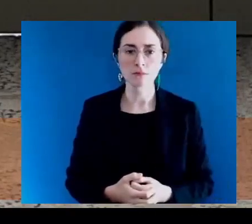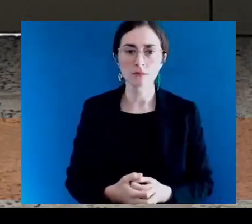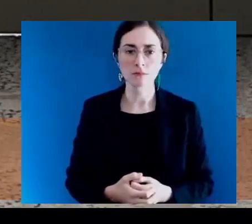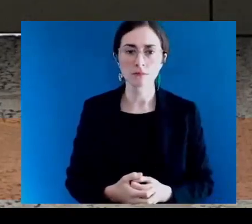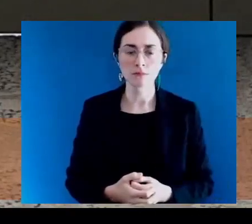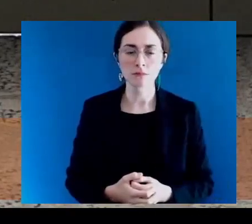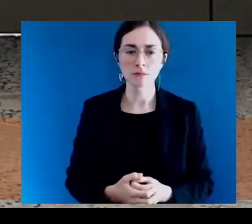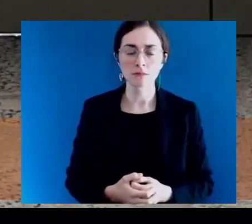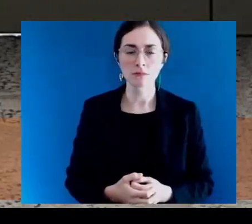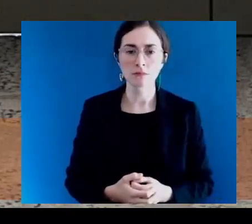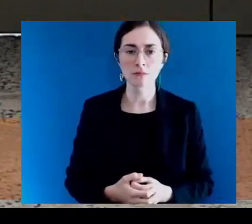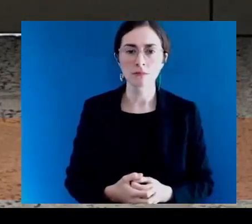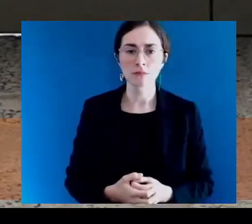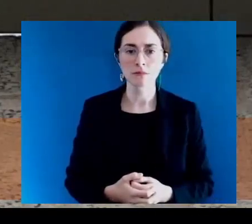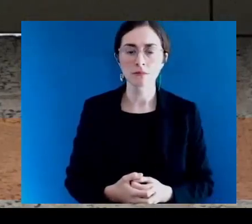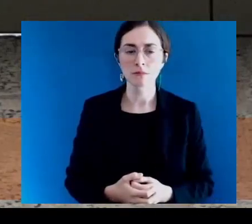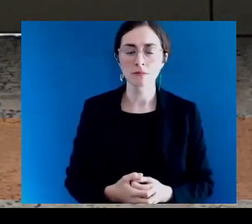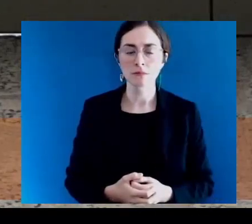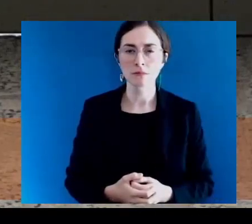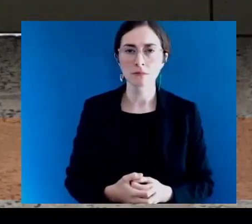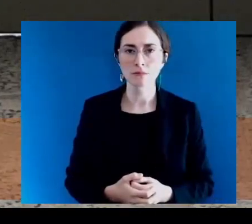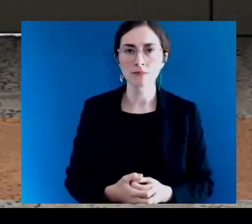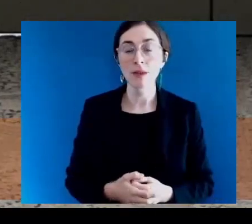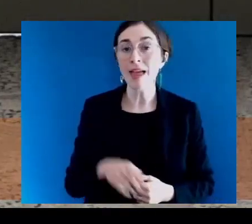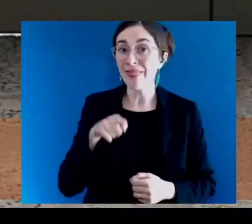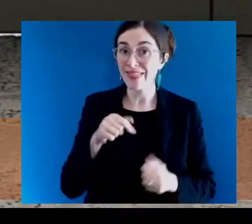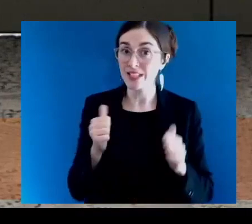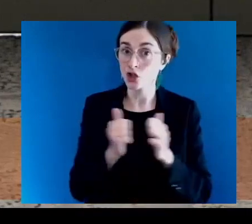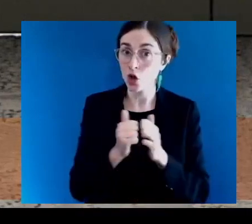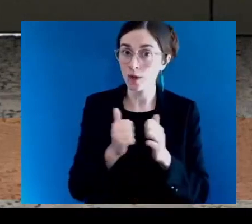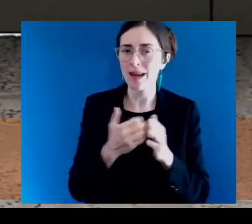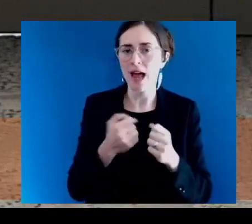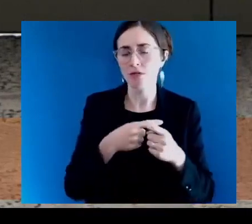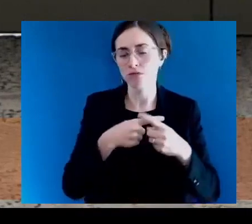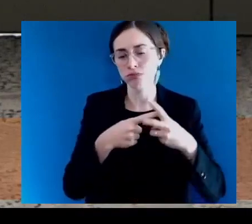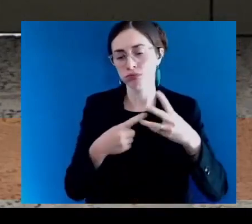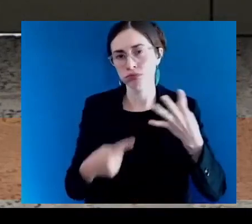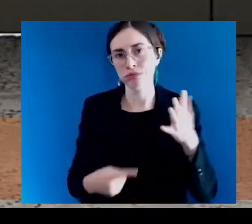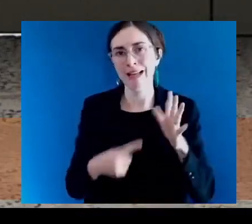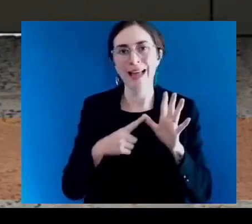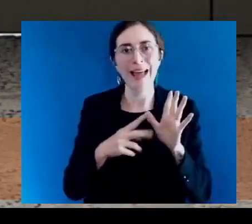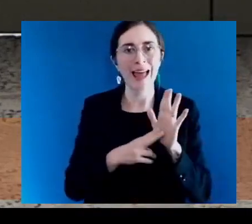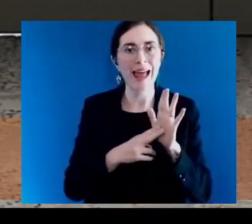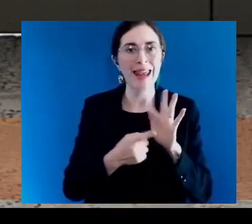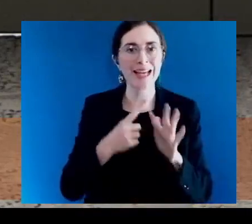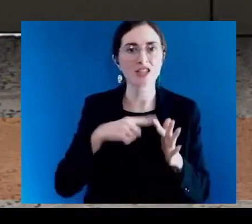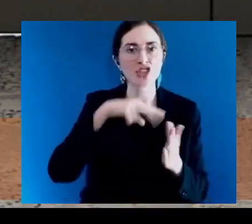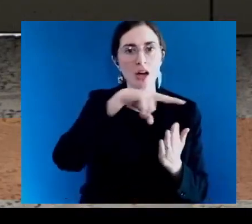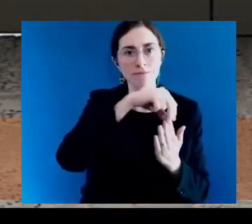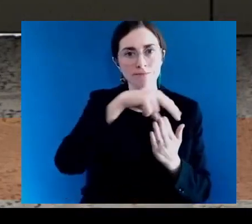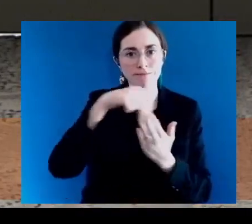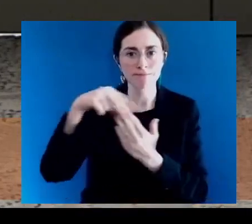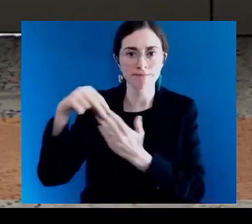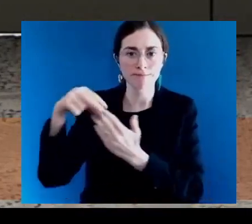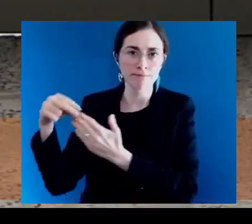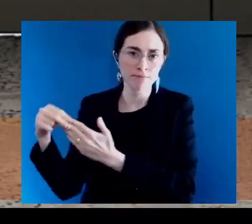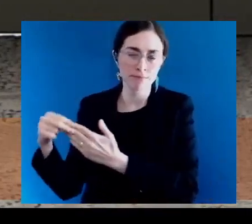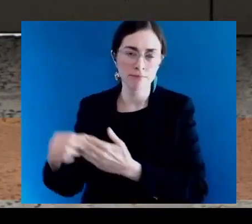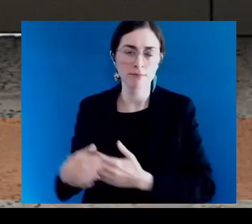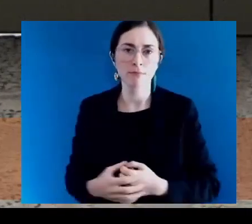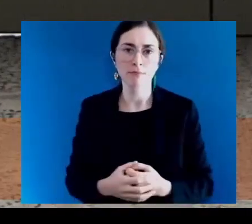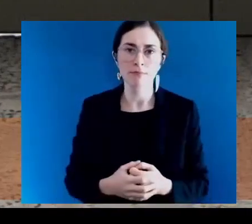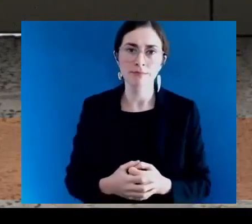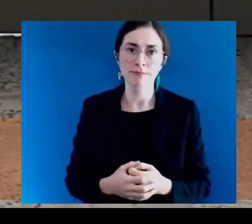Yes. This document has a number of annexures as well, including, and we'll come back to this, Annexure